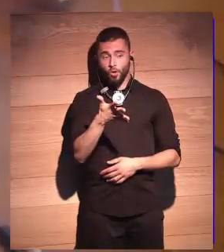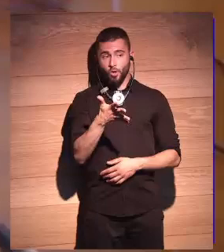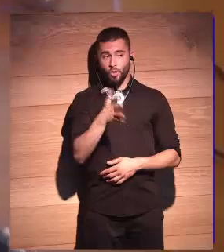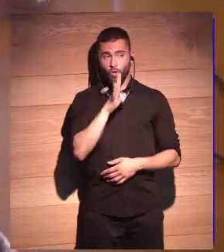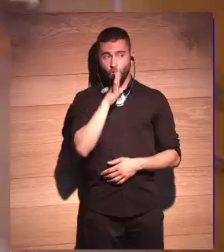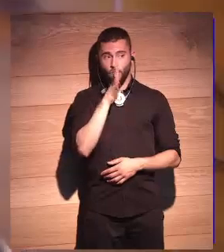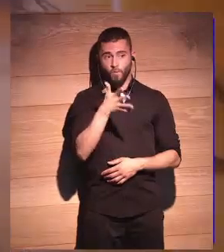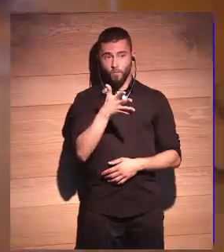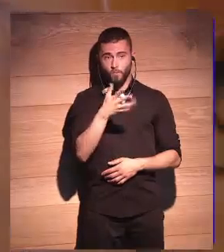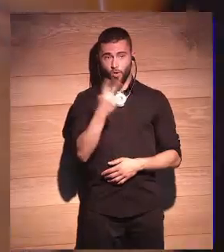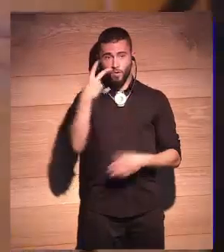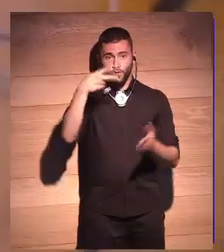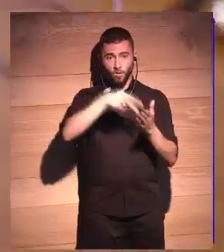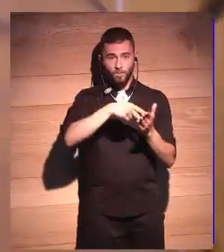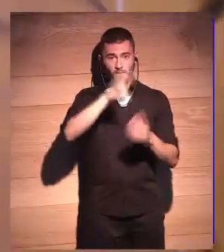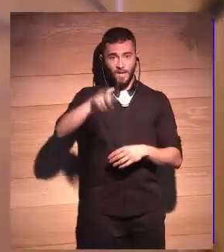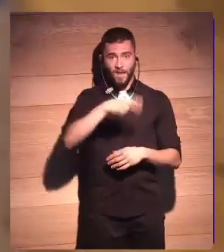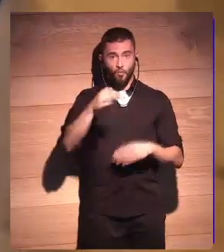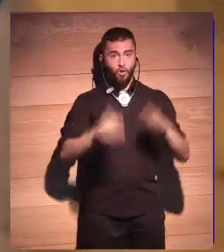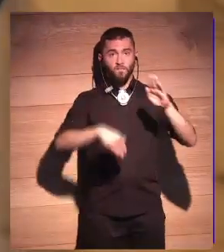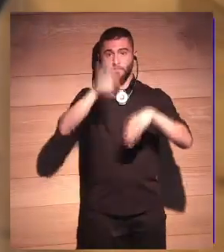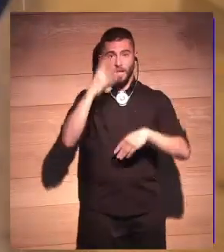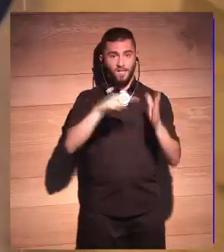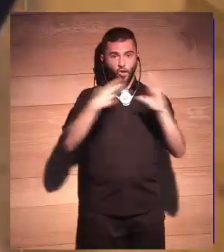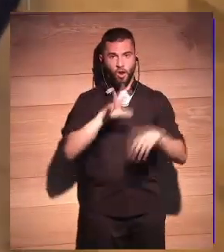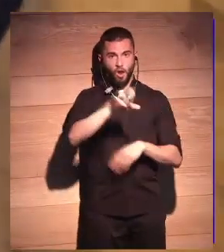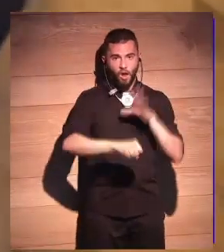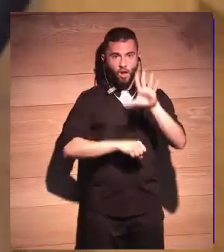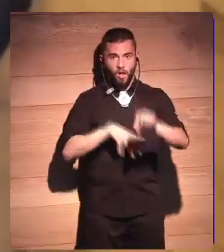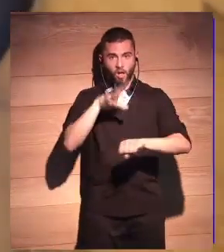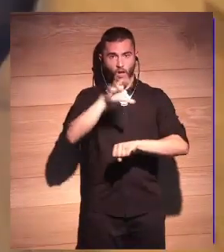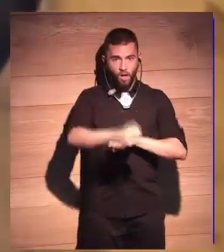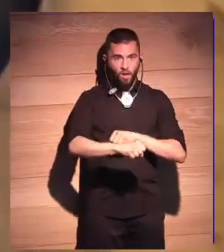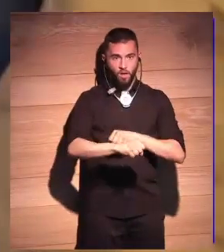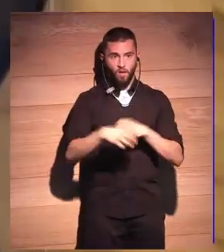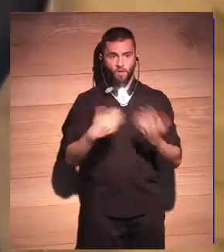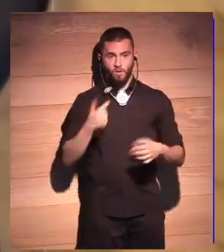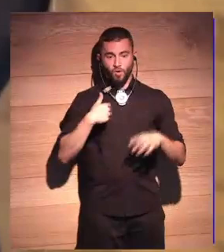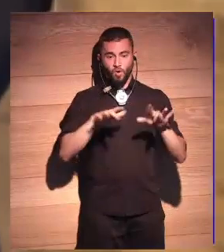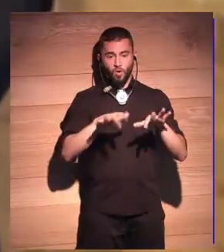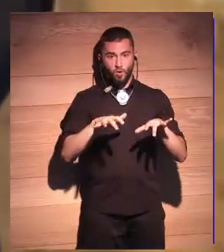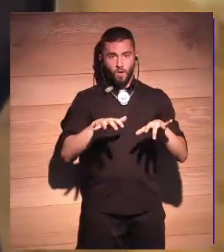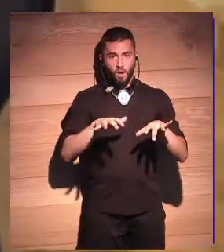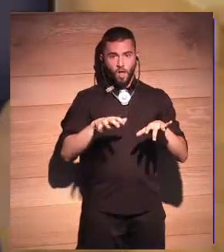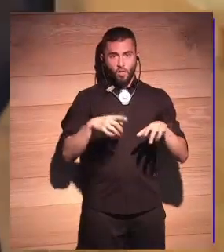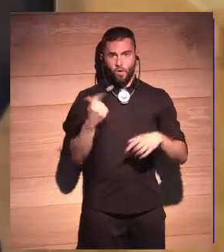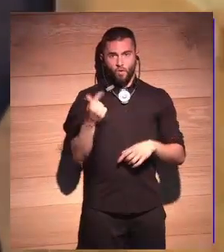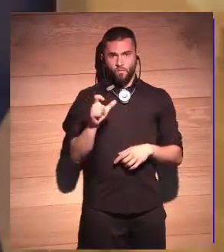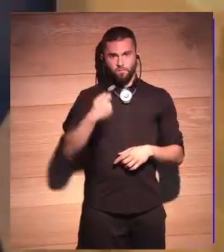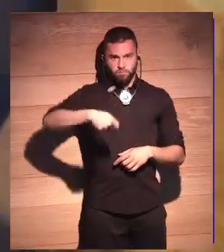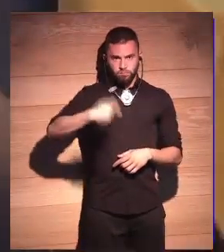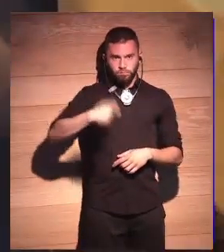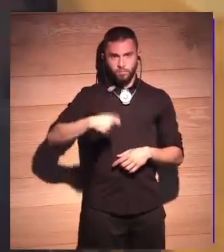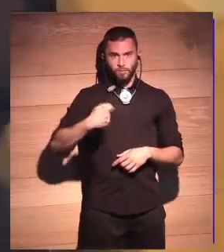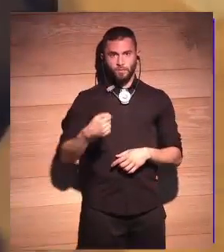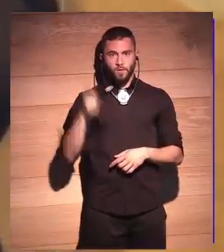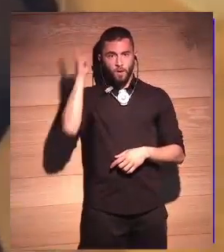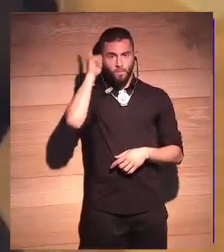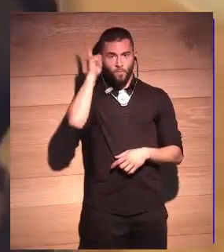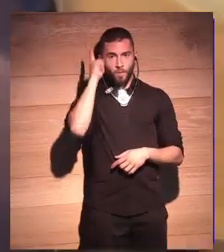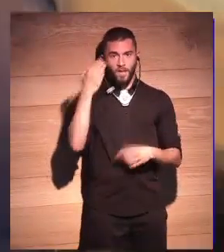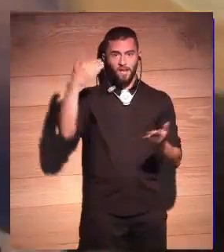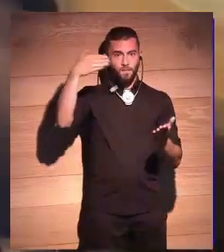on technology on a semi-regular basis. I've got a computer that's worth a lot. My phone's worth 1,000 euros, let alone my TV.